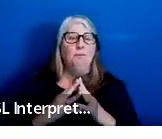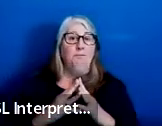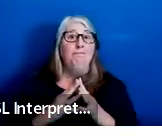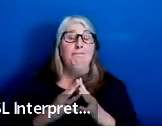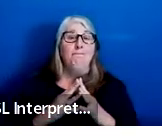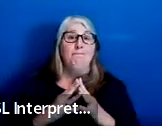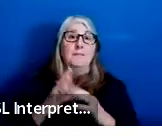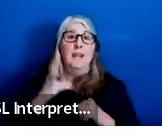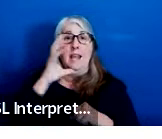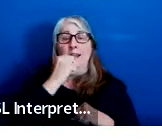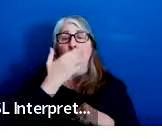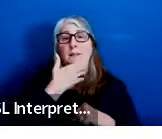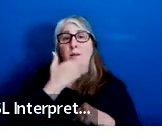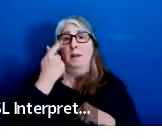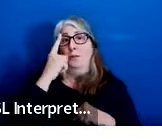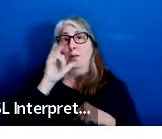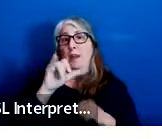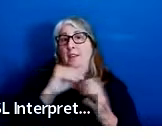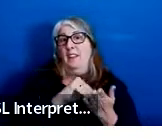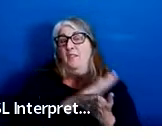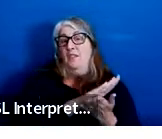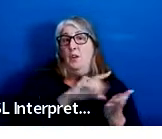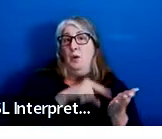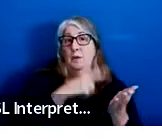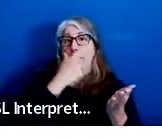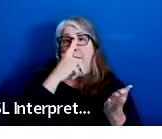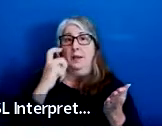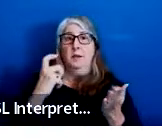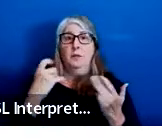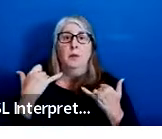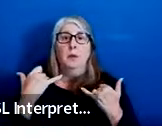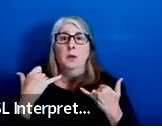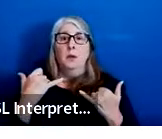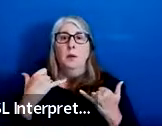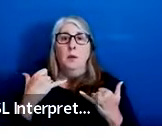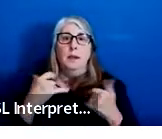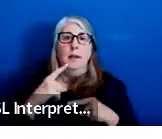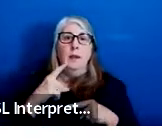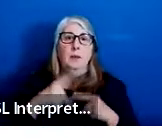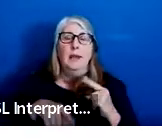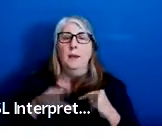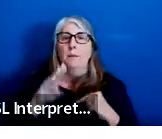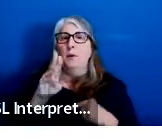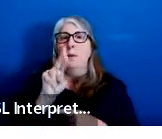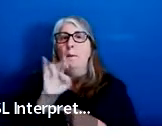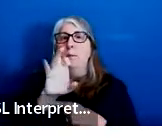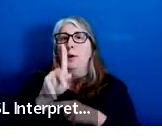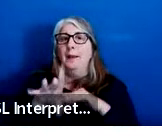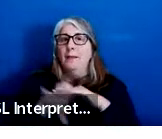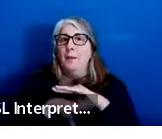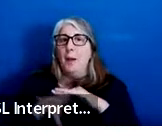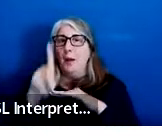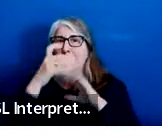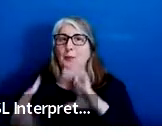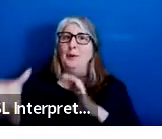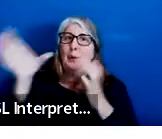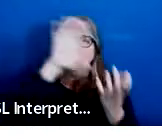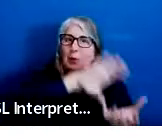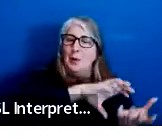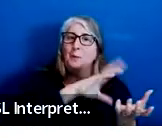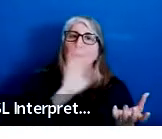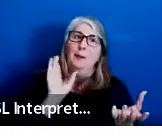the best I can say for that is noted, because you can't really put a brick in the bottom because it would go into